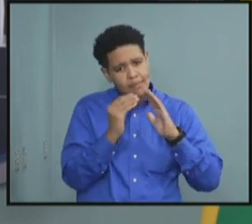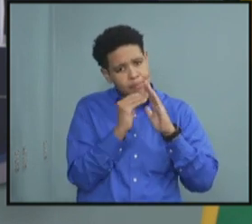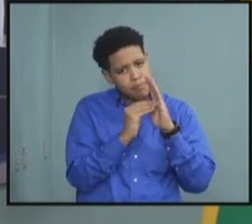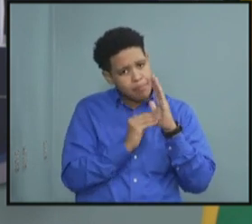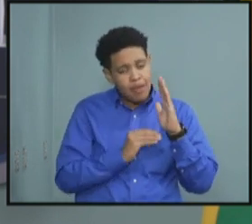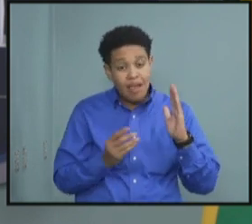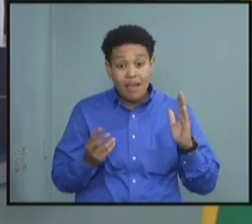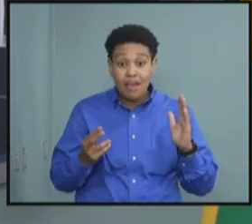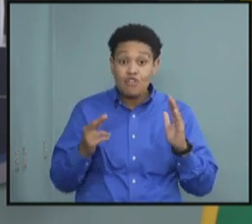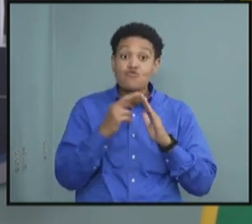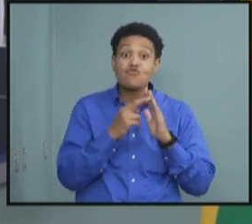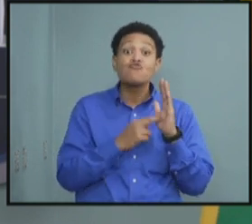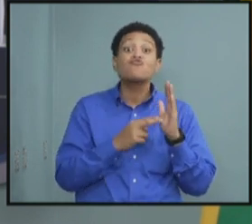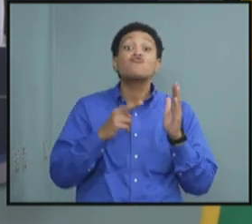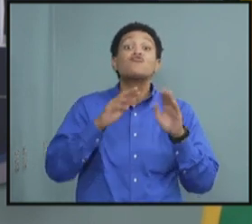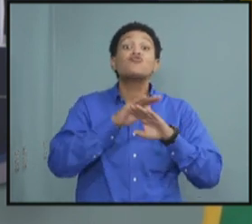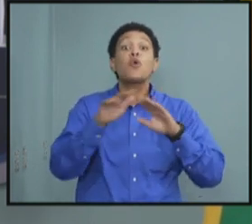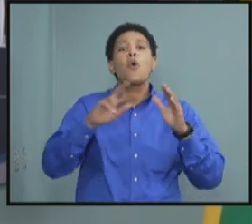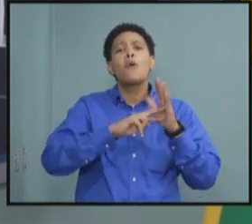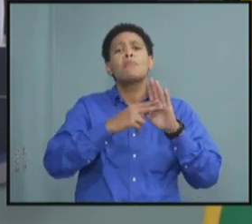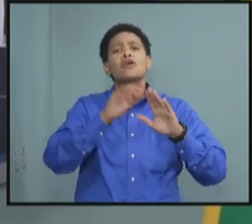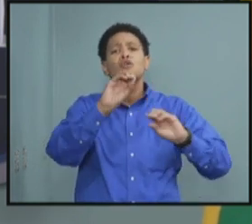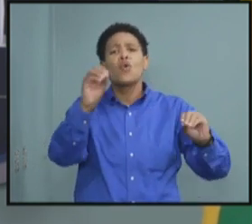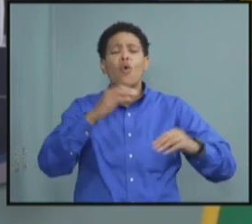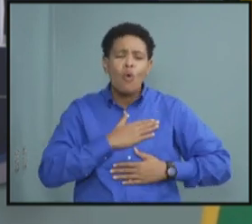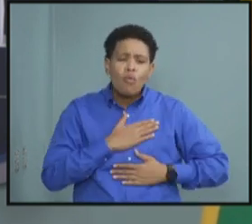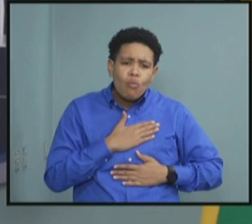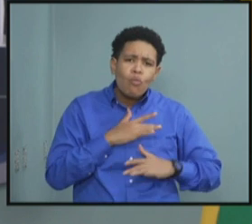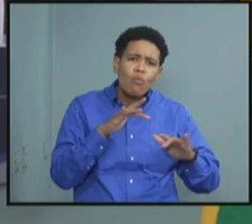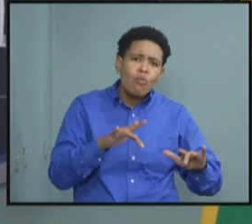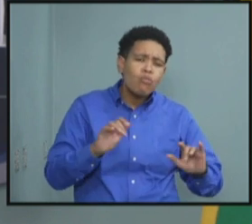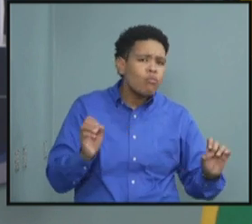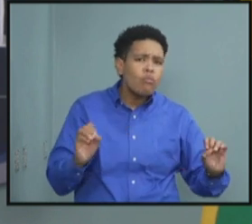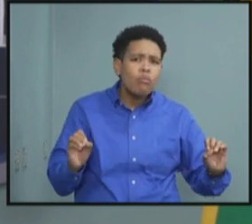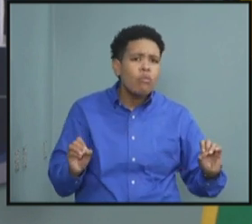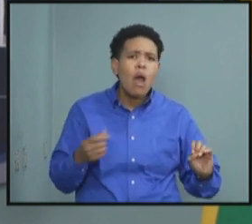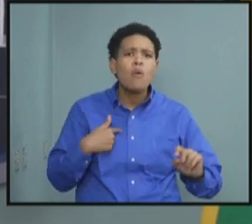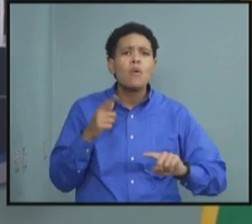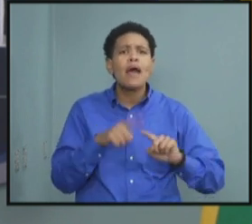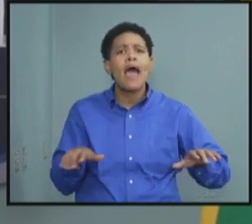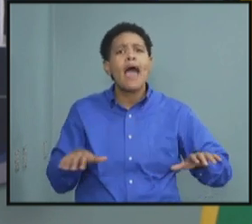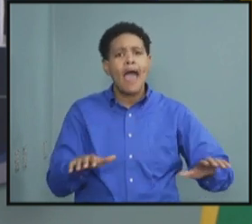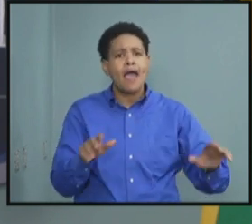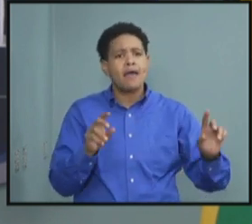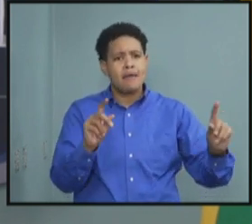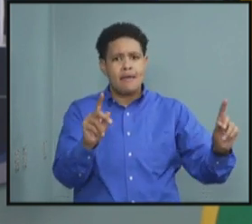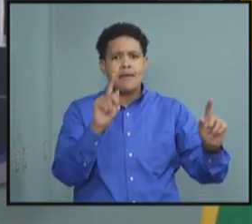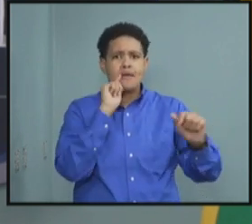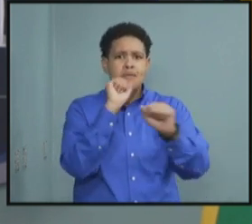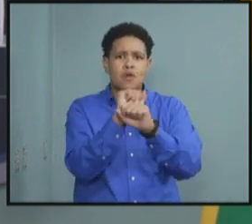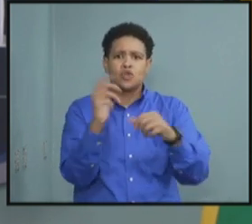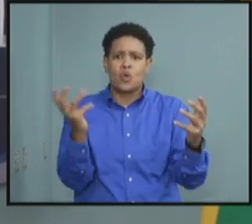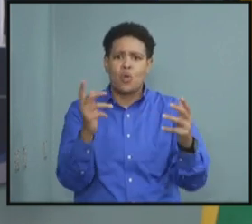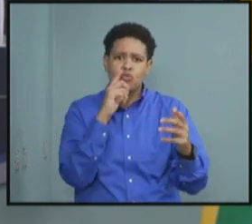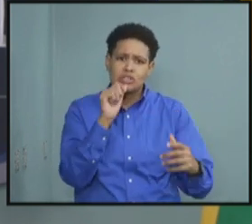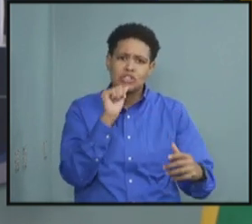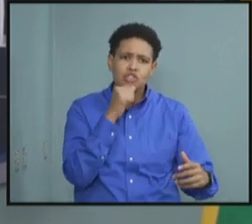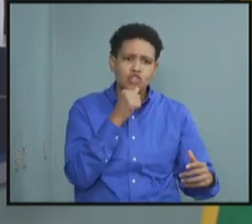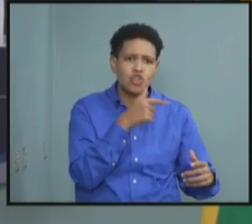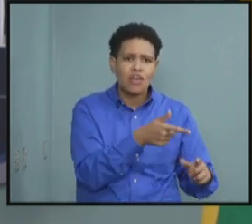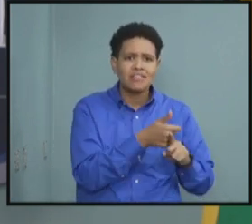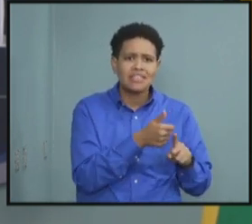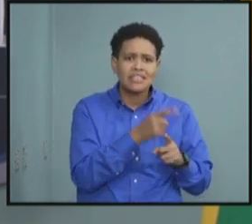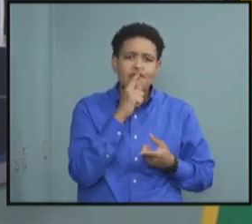Rules don't mean that you can't have sympathy and empathy and you can't act expeditiously to ensure that suffering